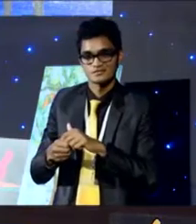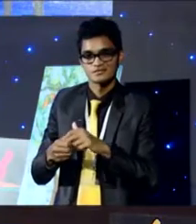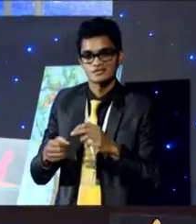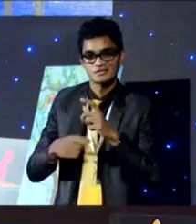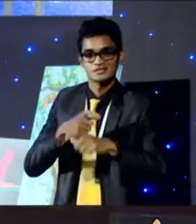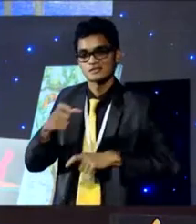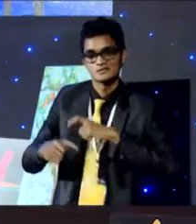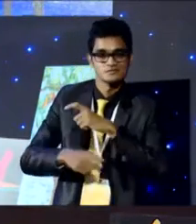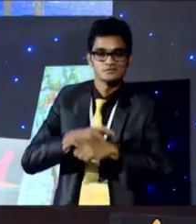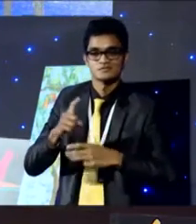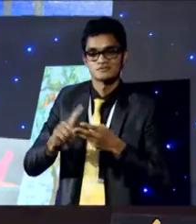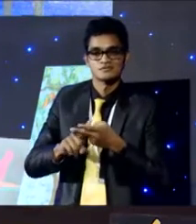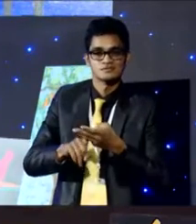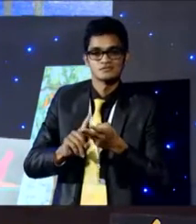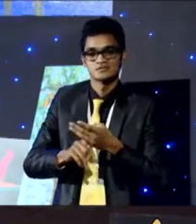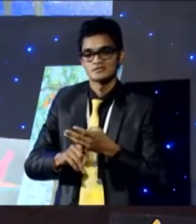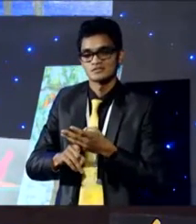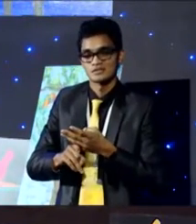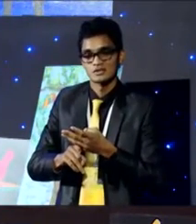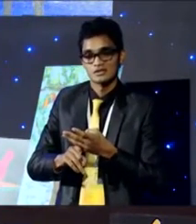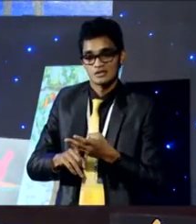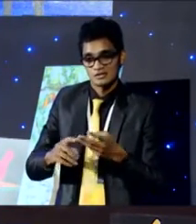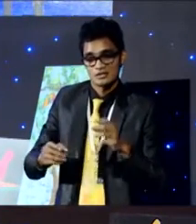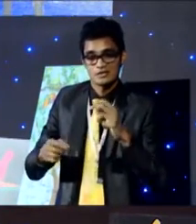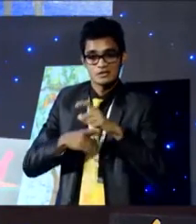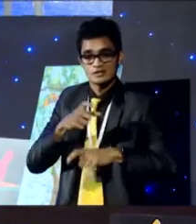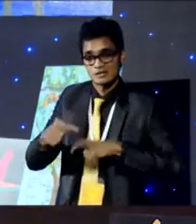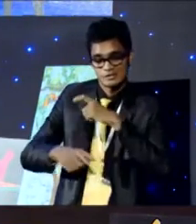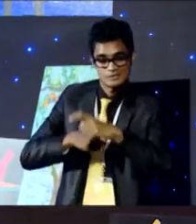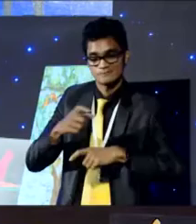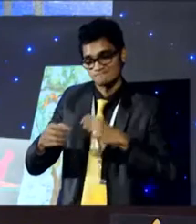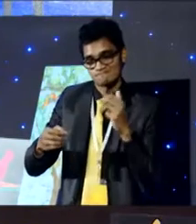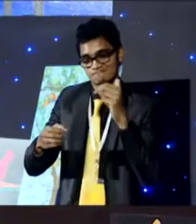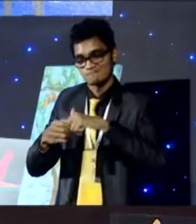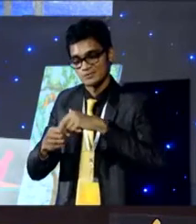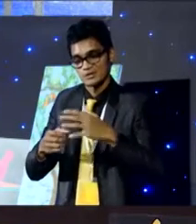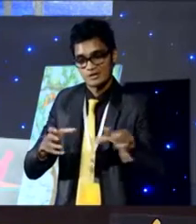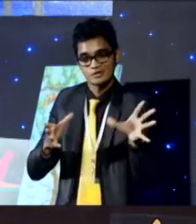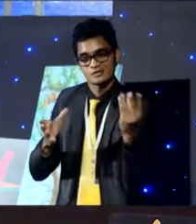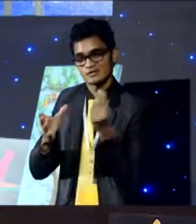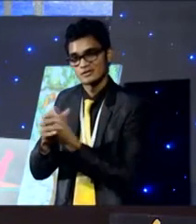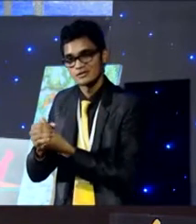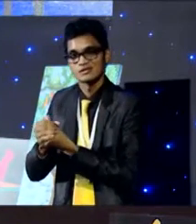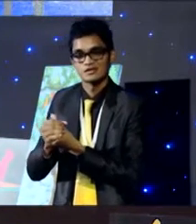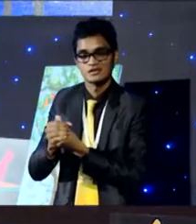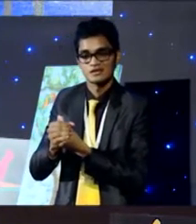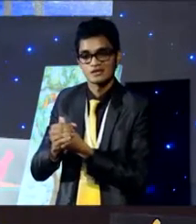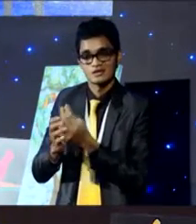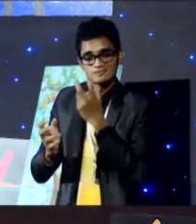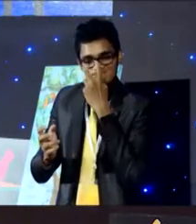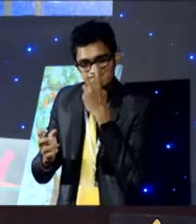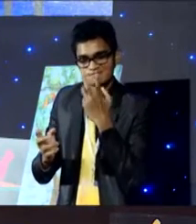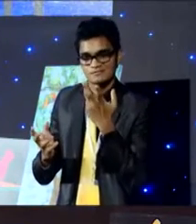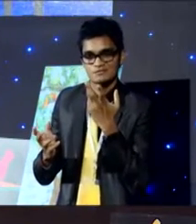would include voice of those who cannot see. Dream of those India which would include voices